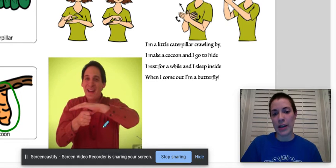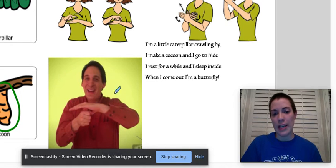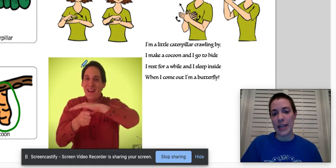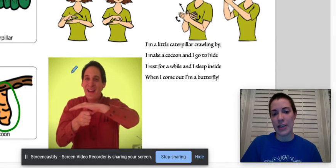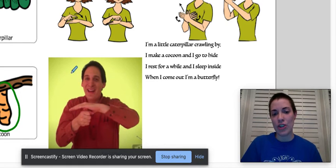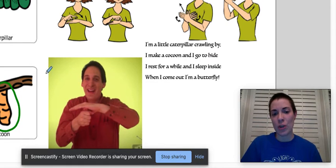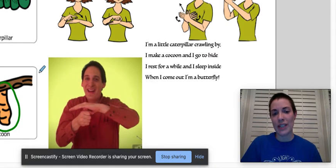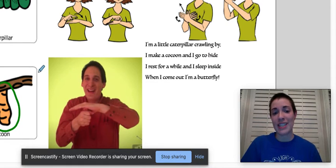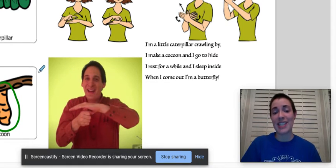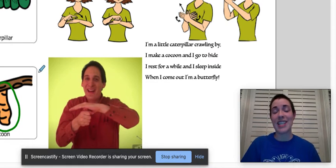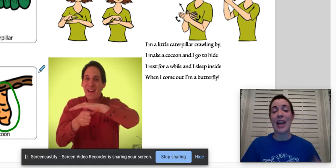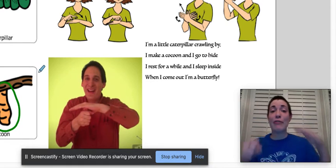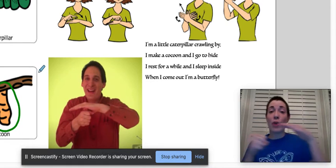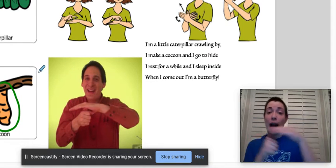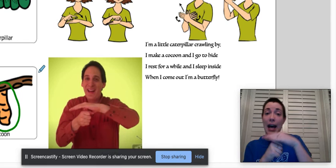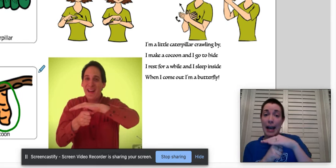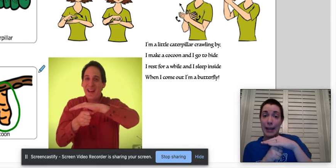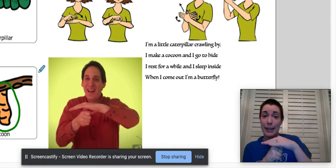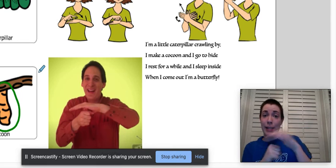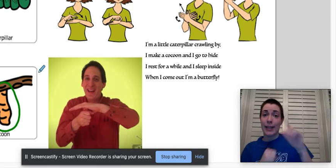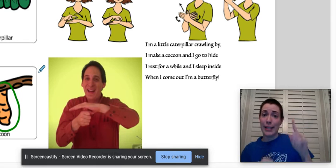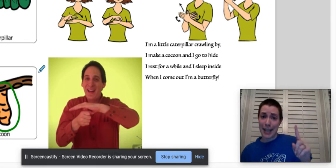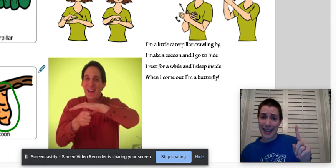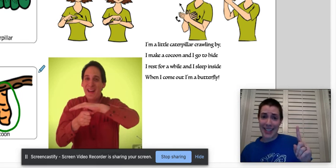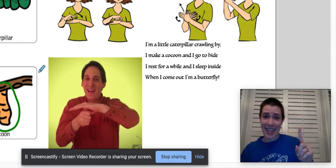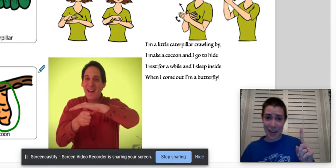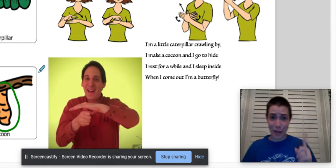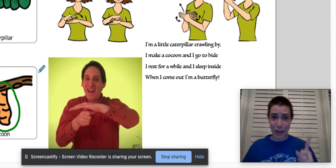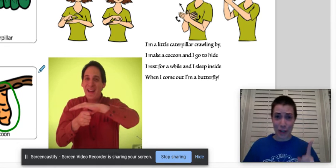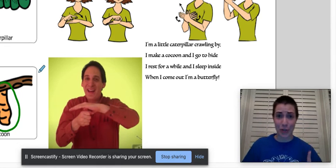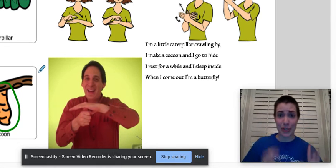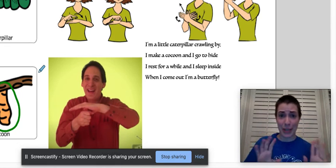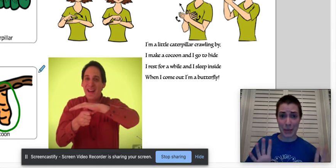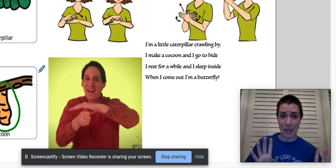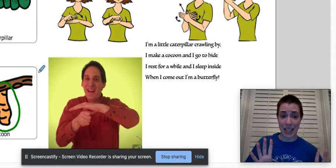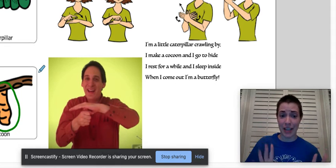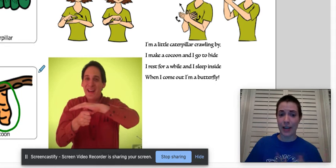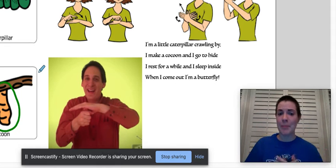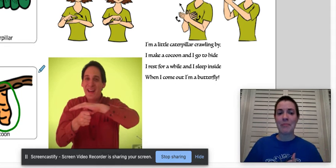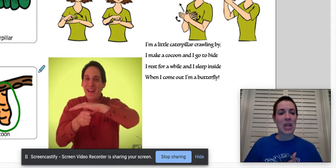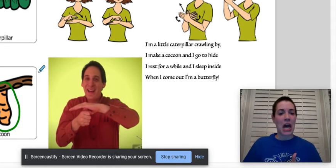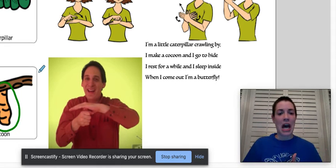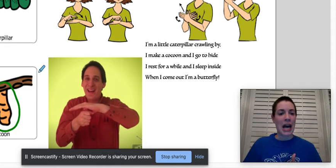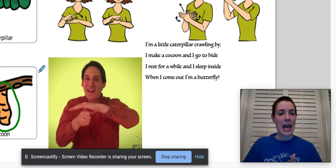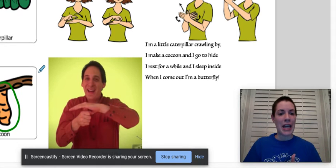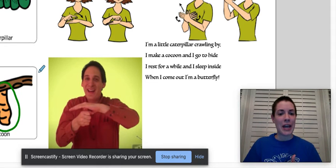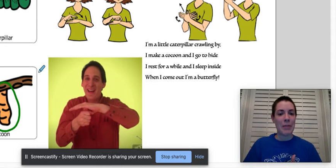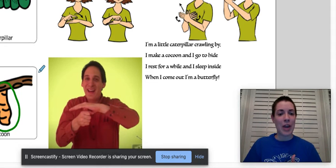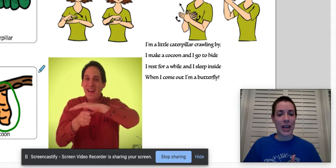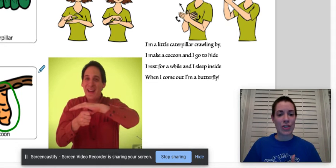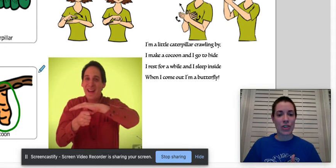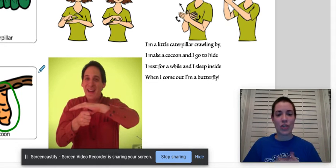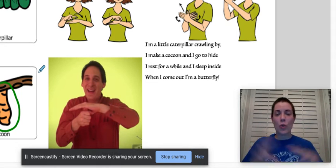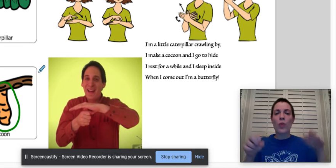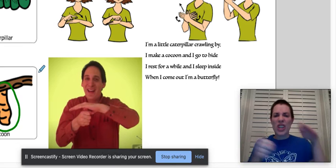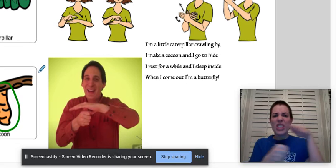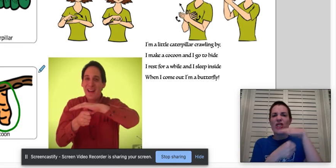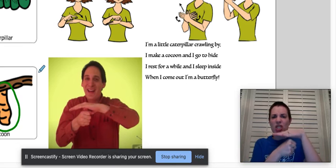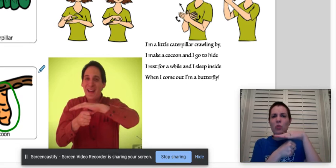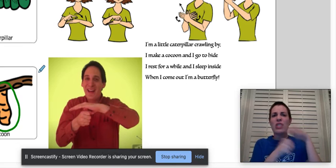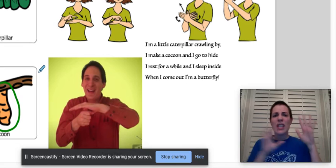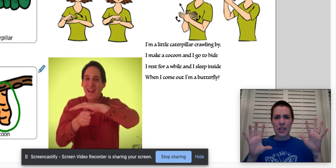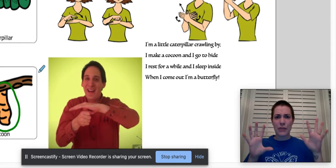here, he is showing us the sign for hide. It's not the sign for cocoon. Let me make that clear. I am not actually sure. We're going